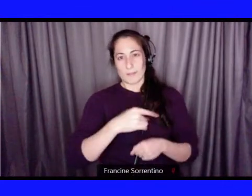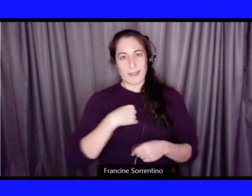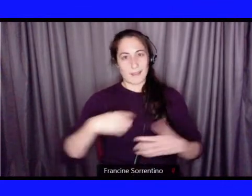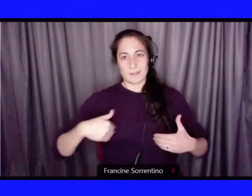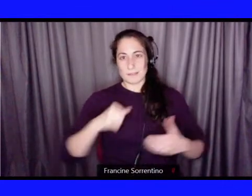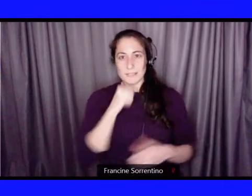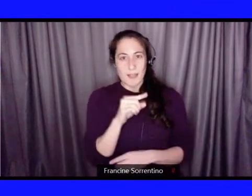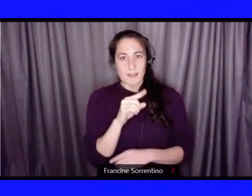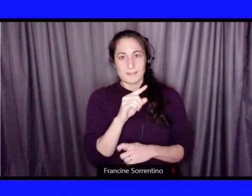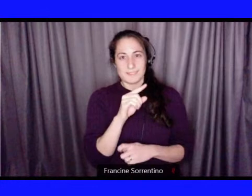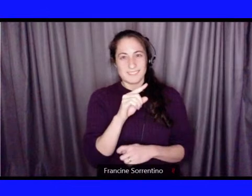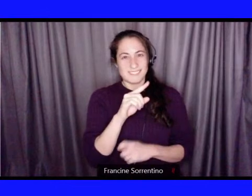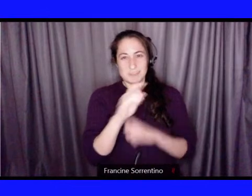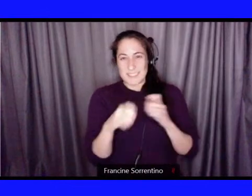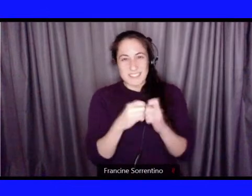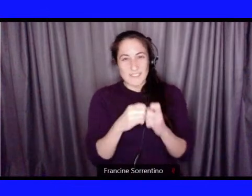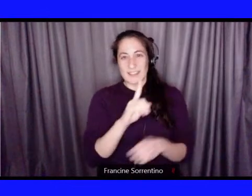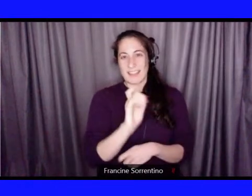provides such